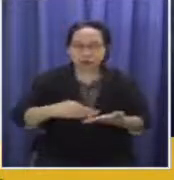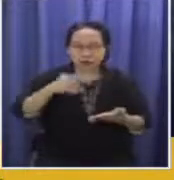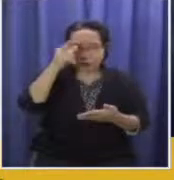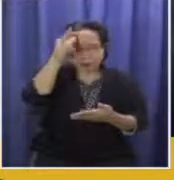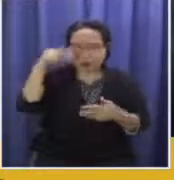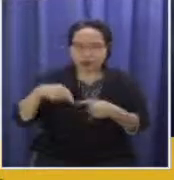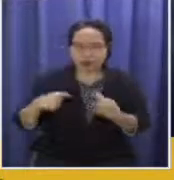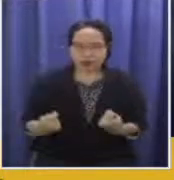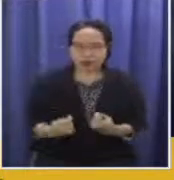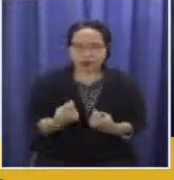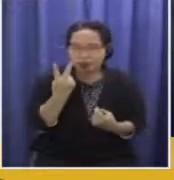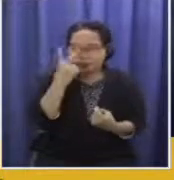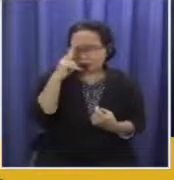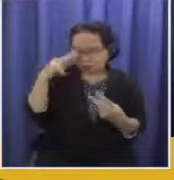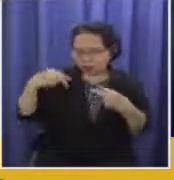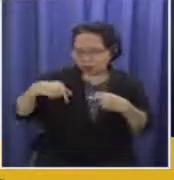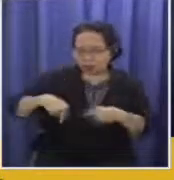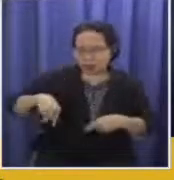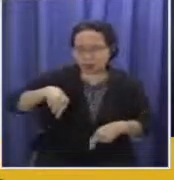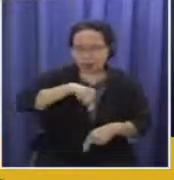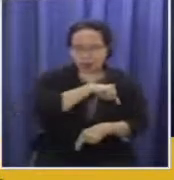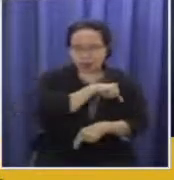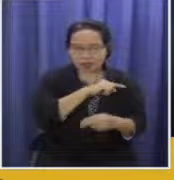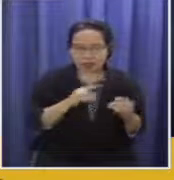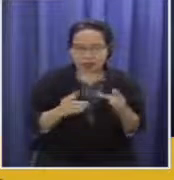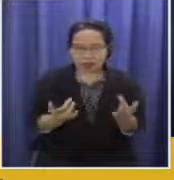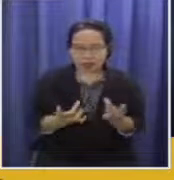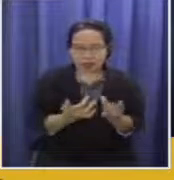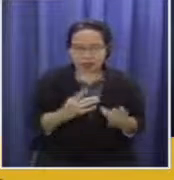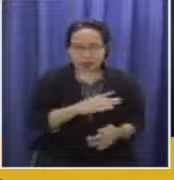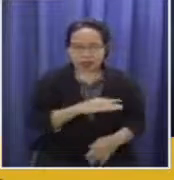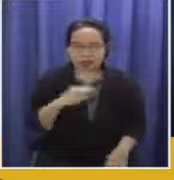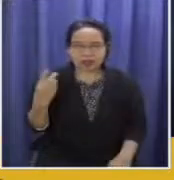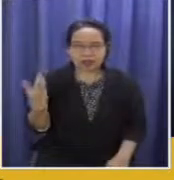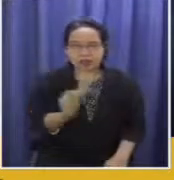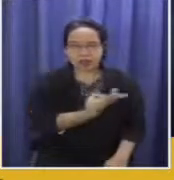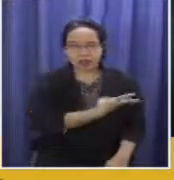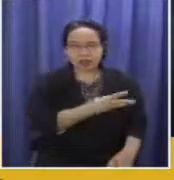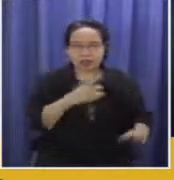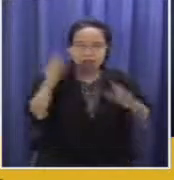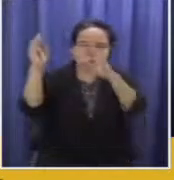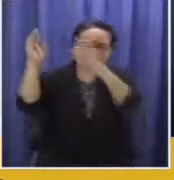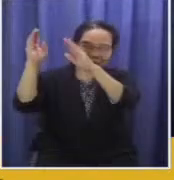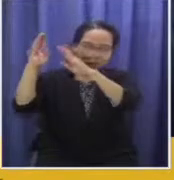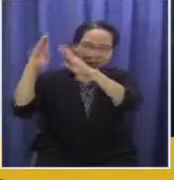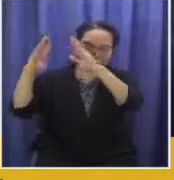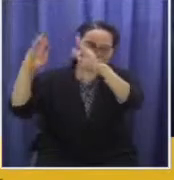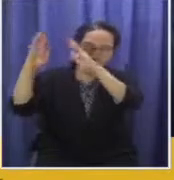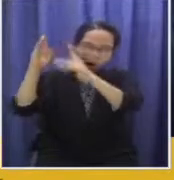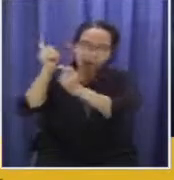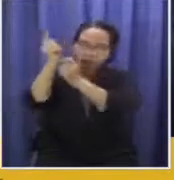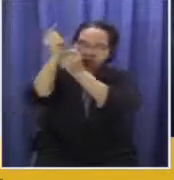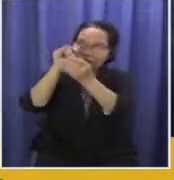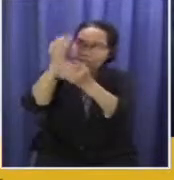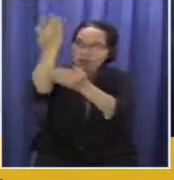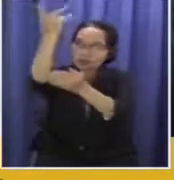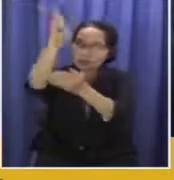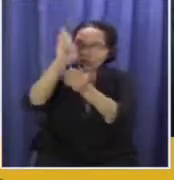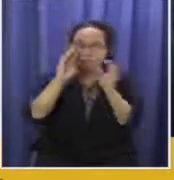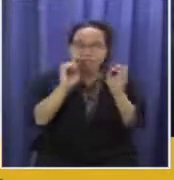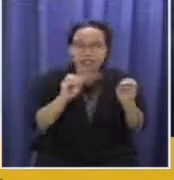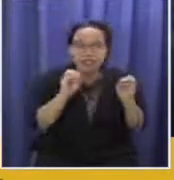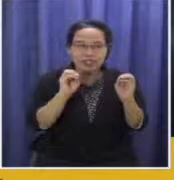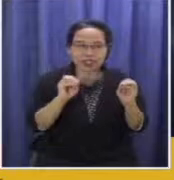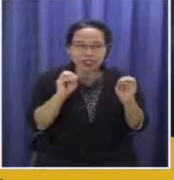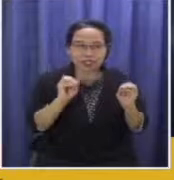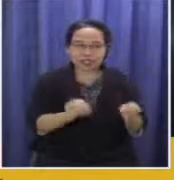for forgiveness for the sins that you found in us. We trust that you are our